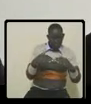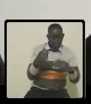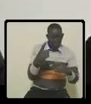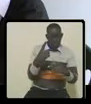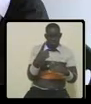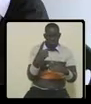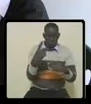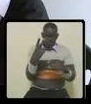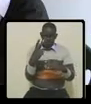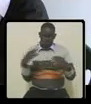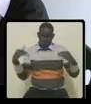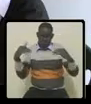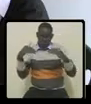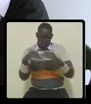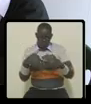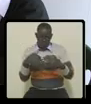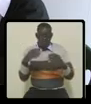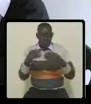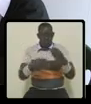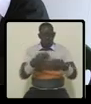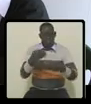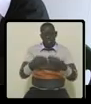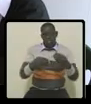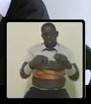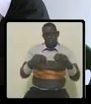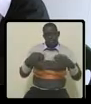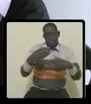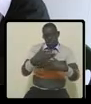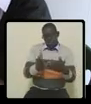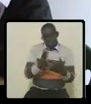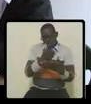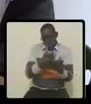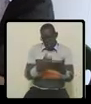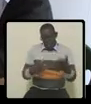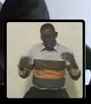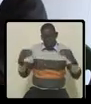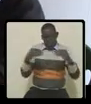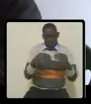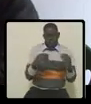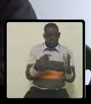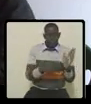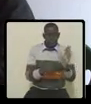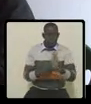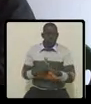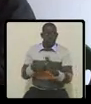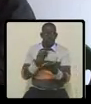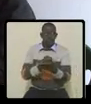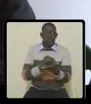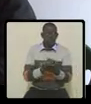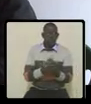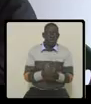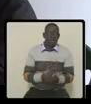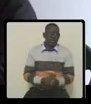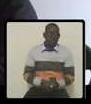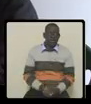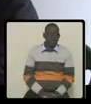continental plates collide or where an oceanic plate collides with a continental plate. Let me show you on the map.